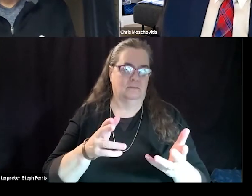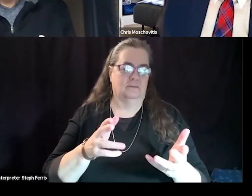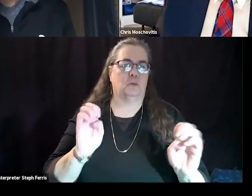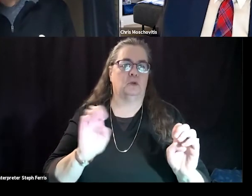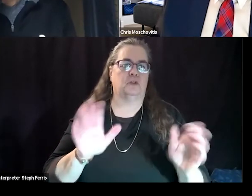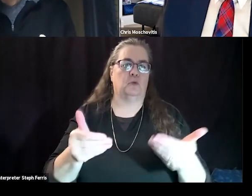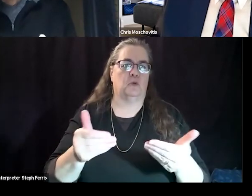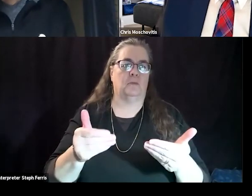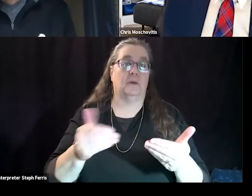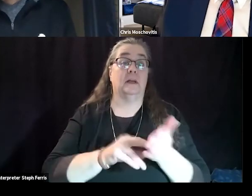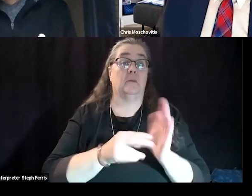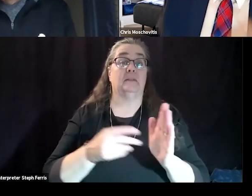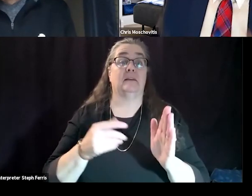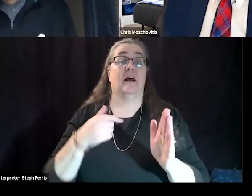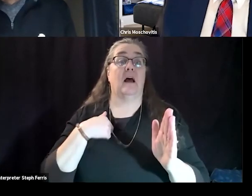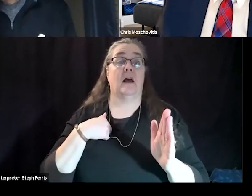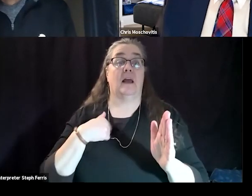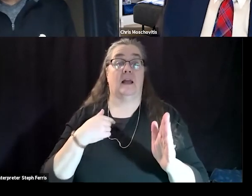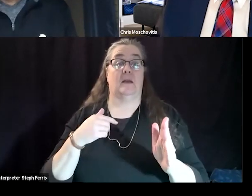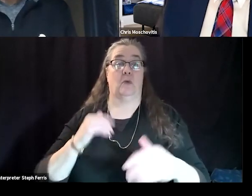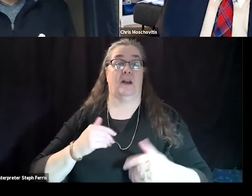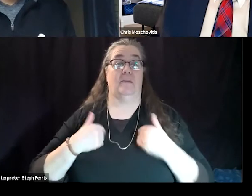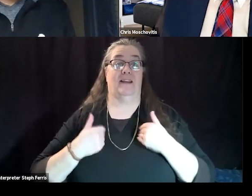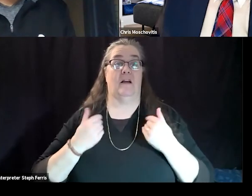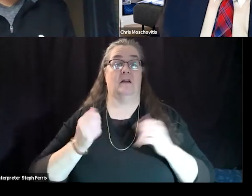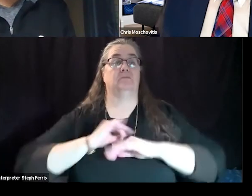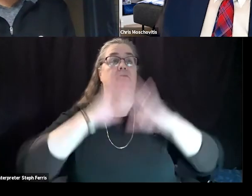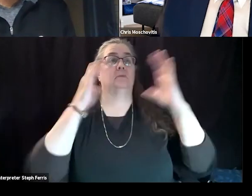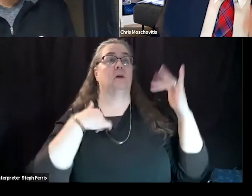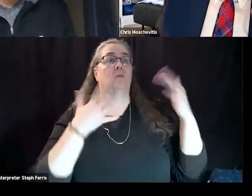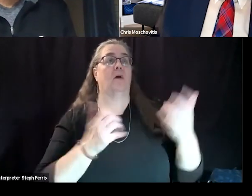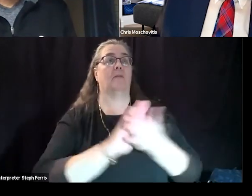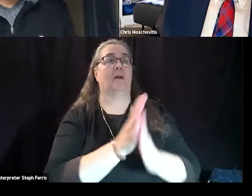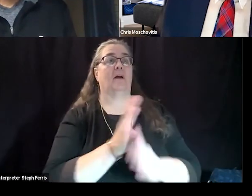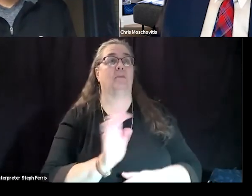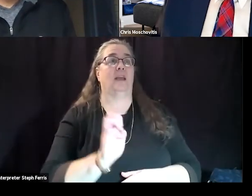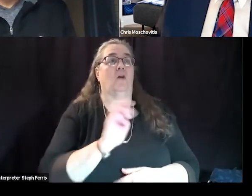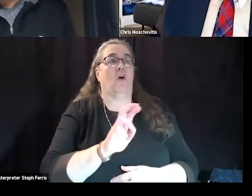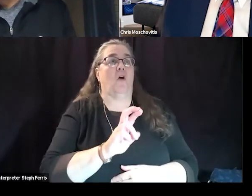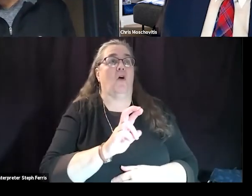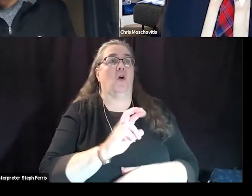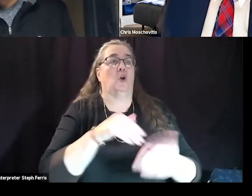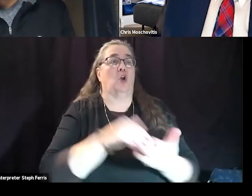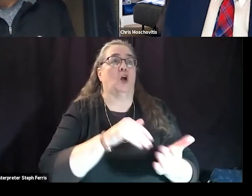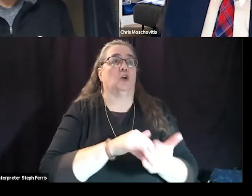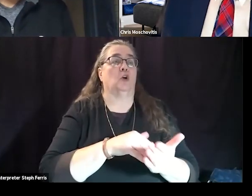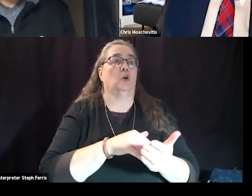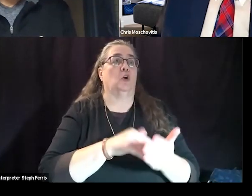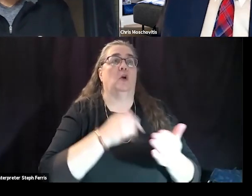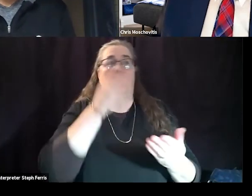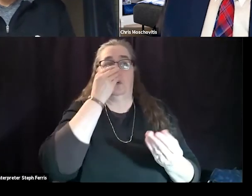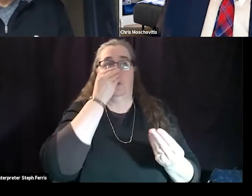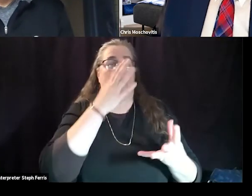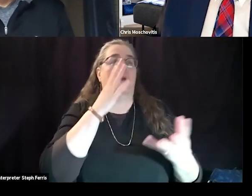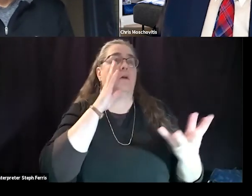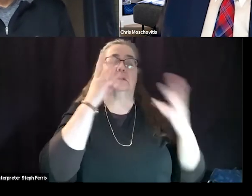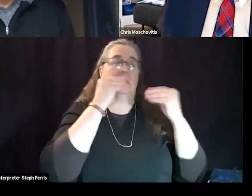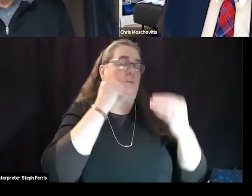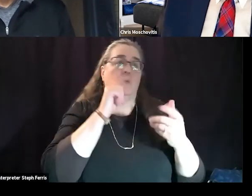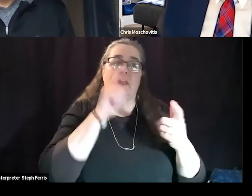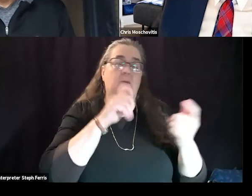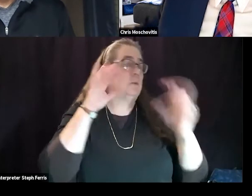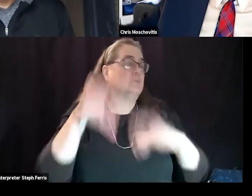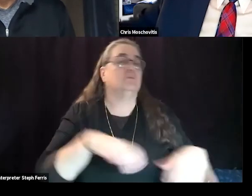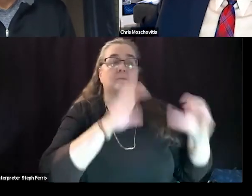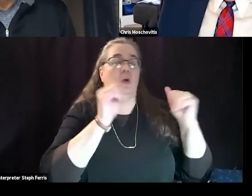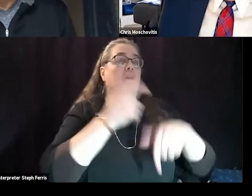the same thing being a teacher. It's a calling. It takes a lot to get up, stand in front of the class and